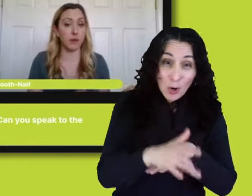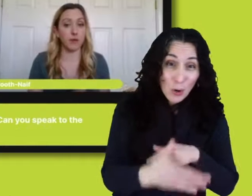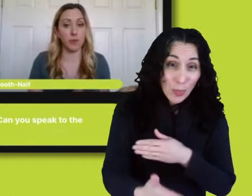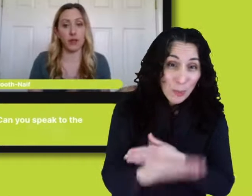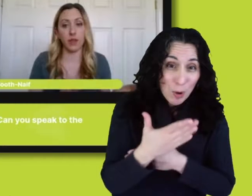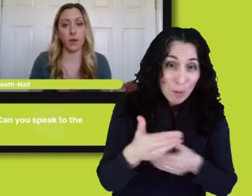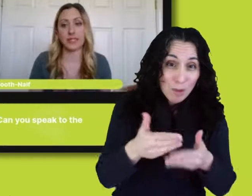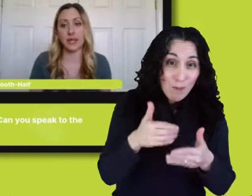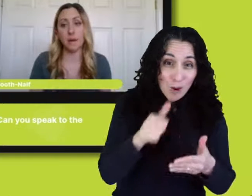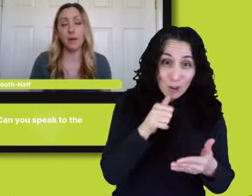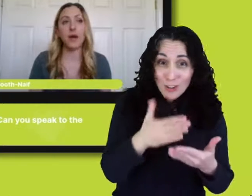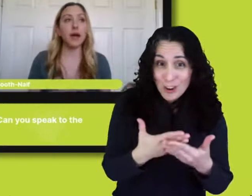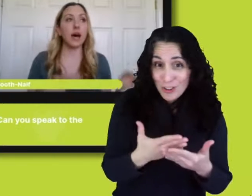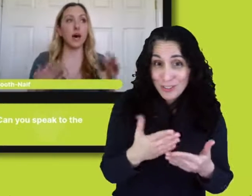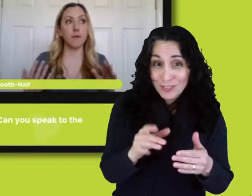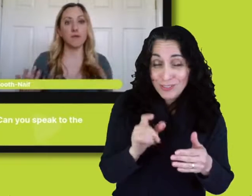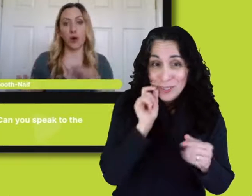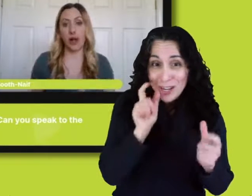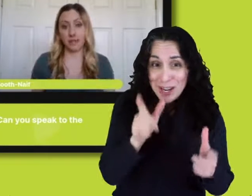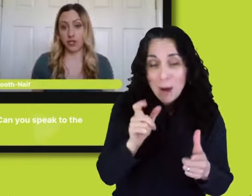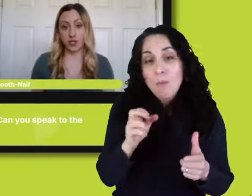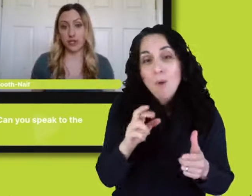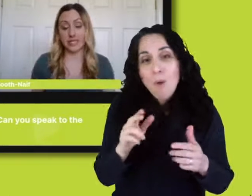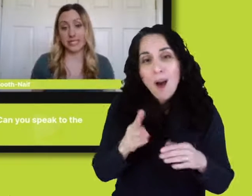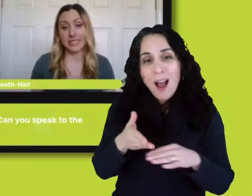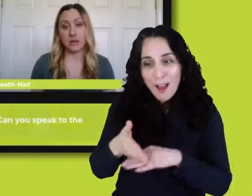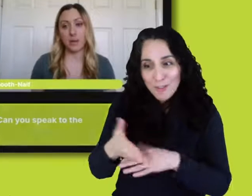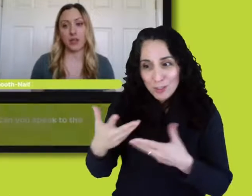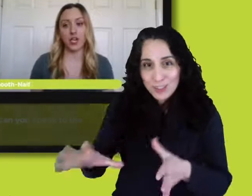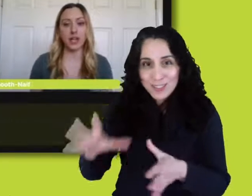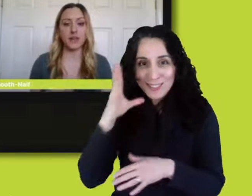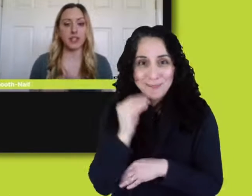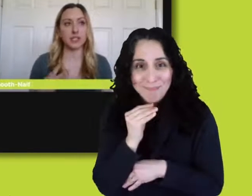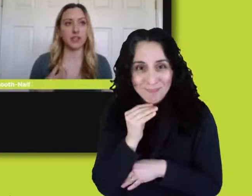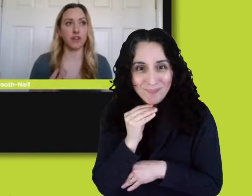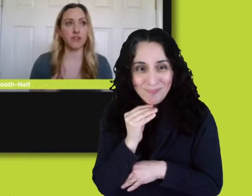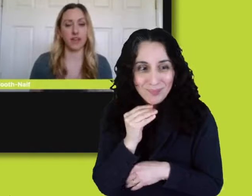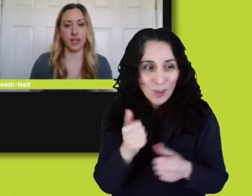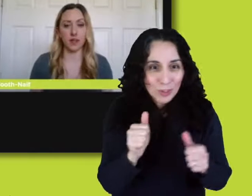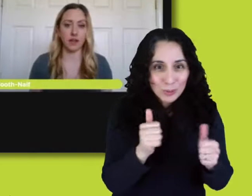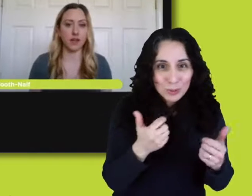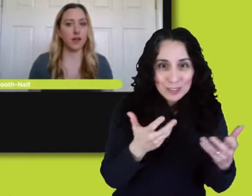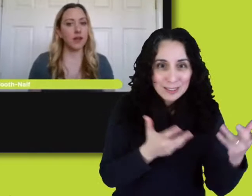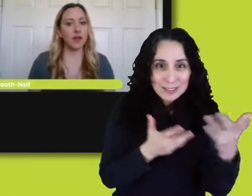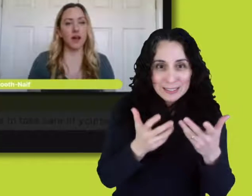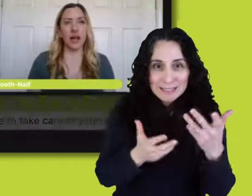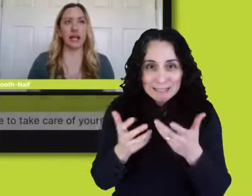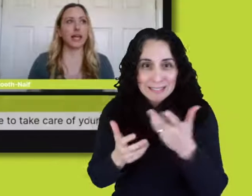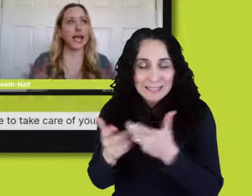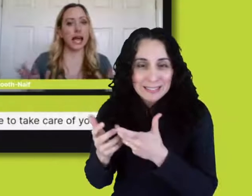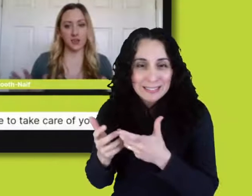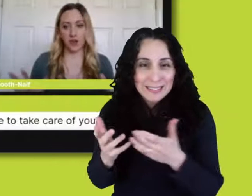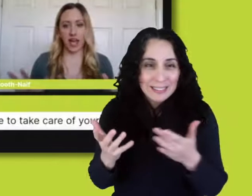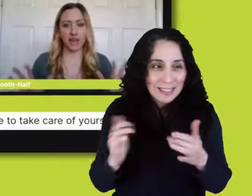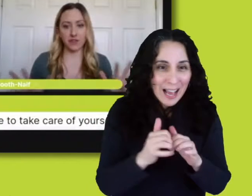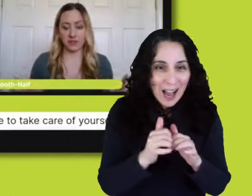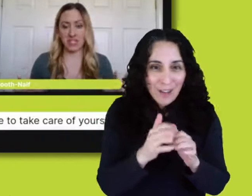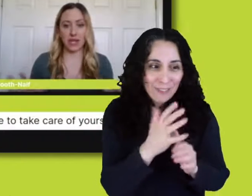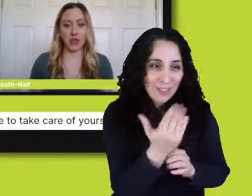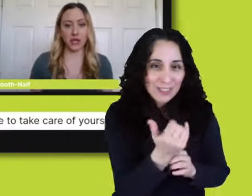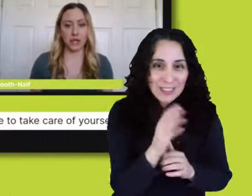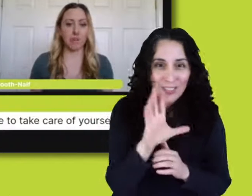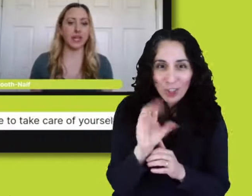in the morning before Briella wakes up, or after she goes to sleep, and trying to just, fit in, gosh, if you